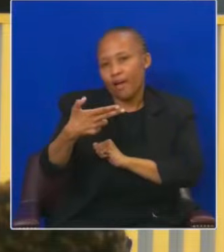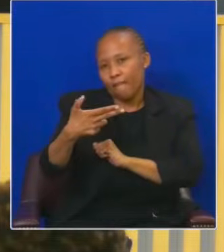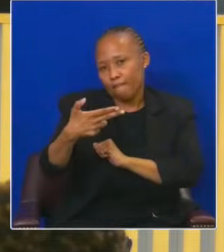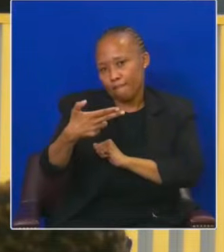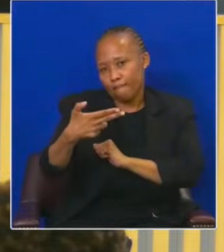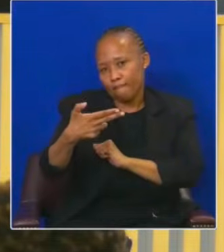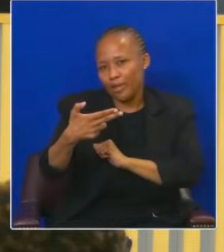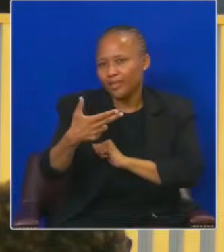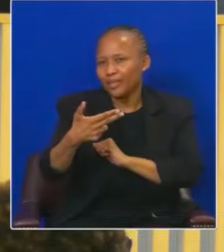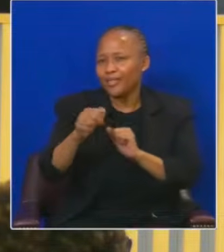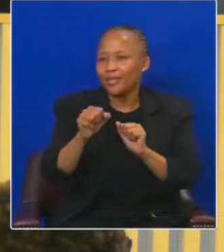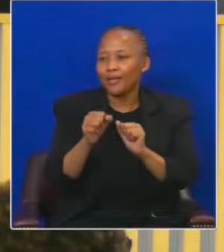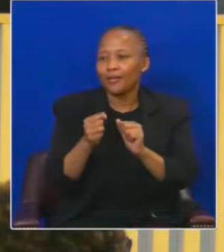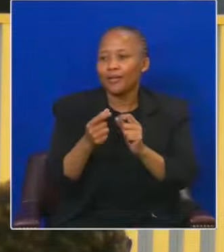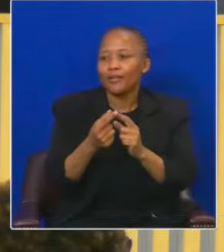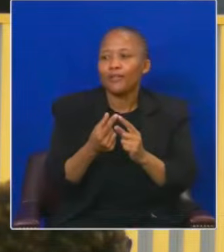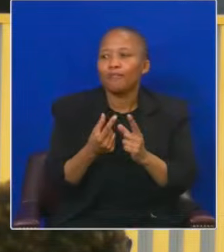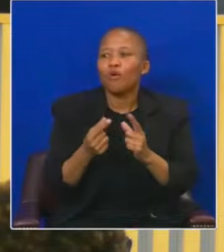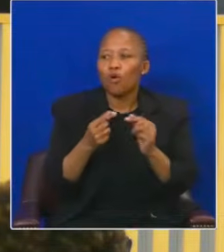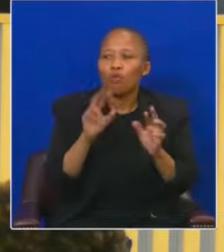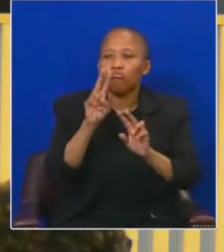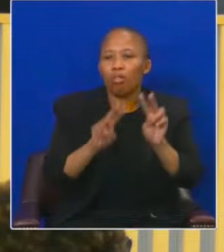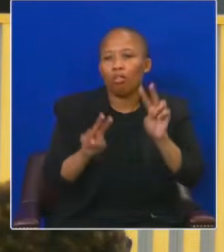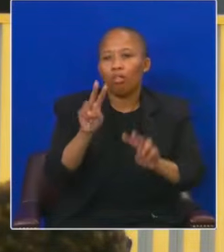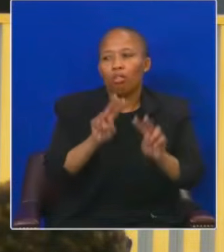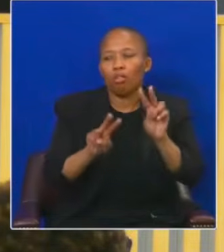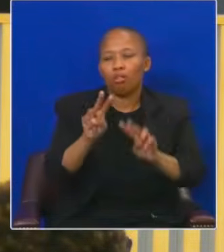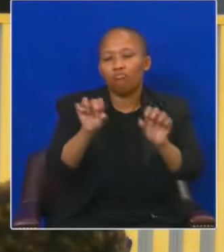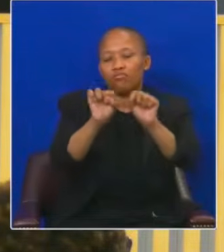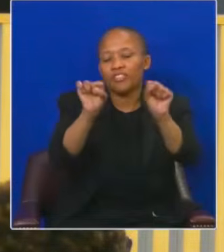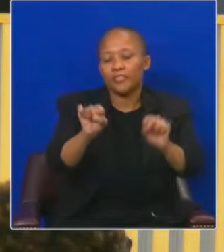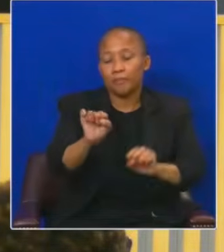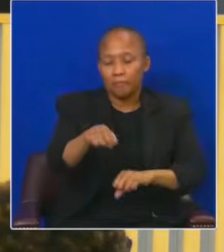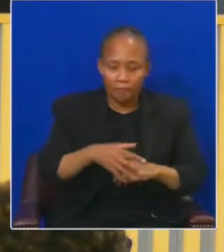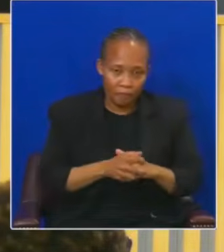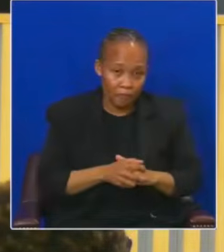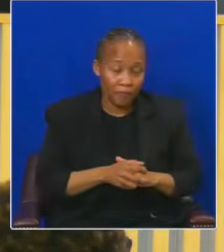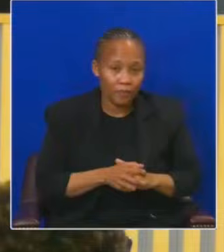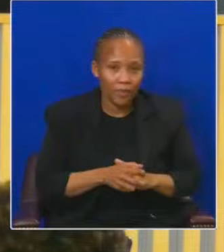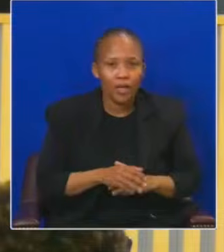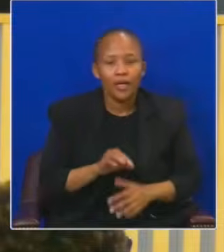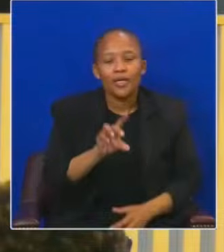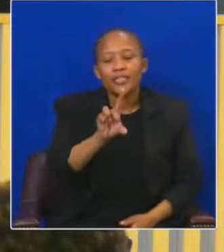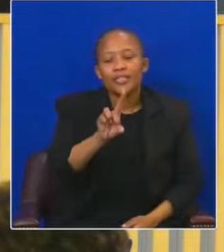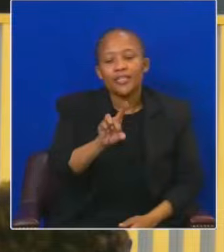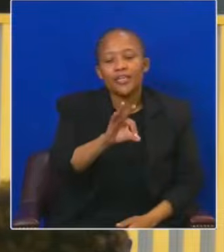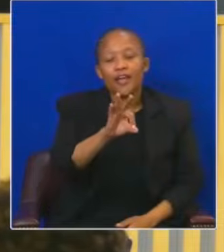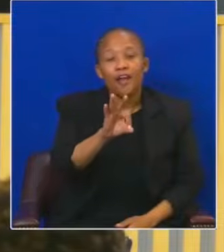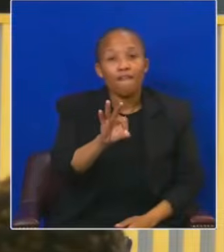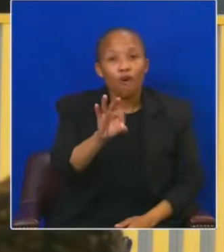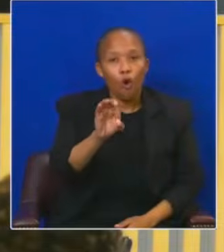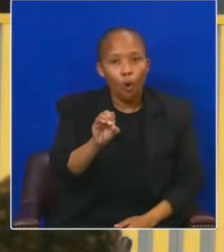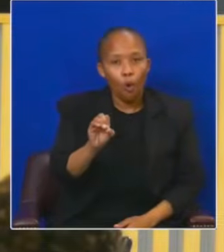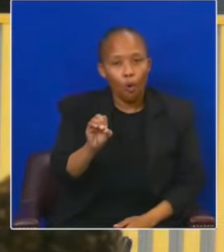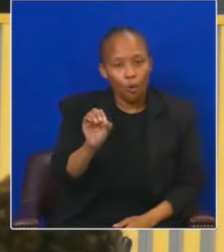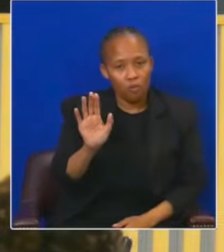Then, now, the DFOs had now asked